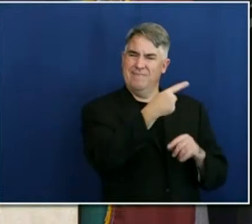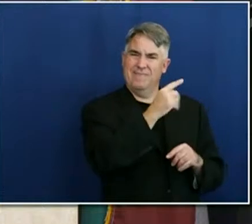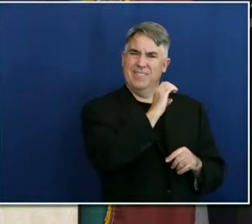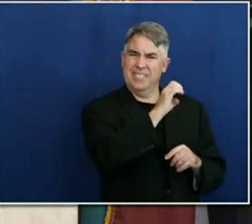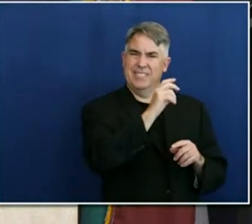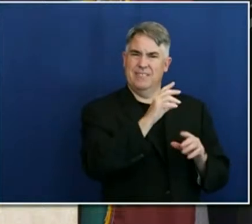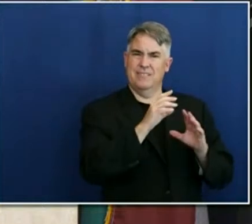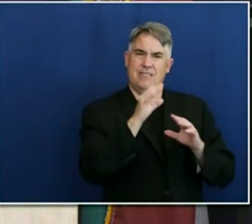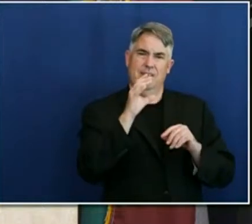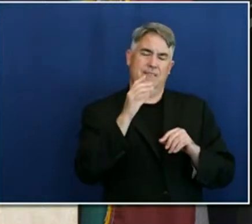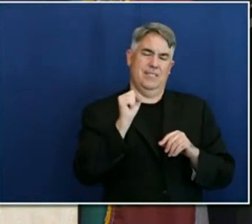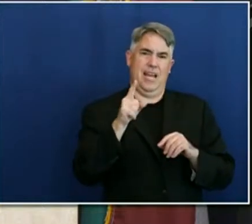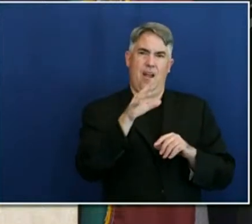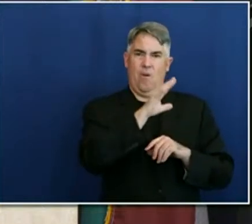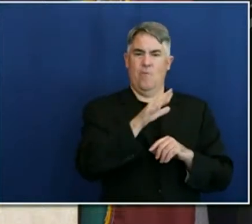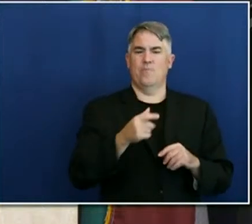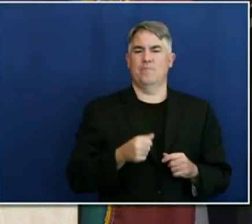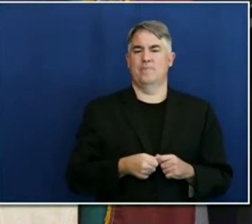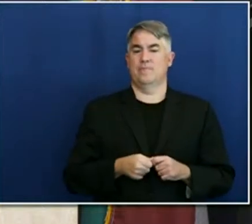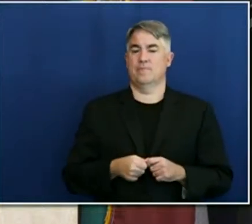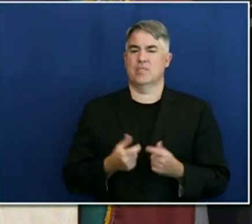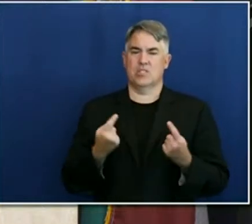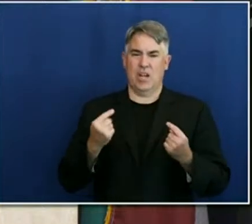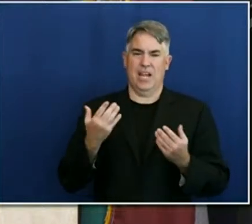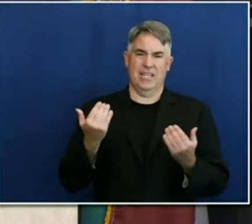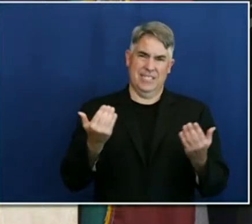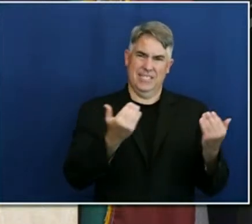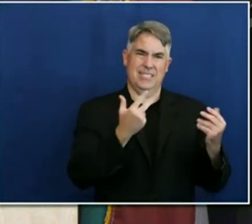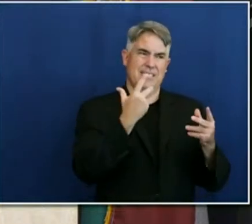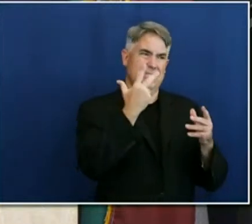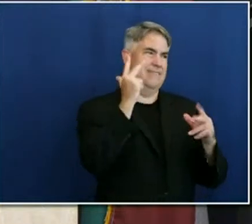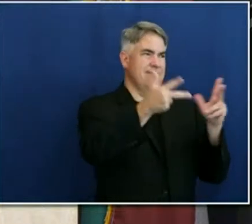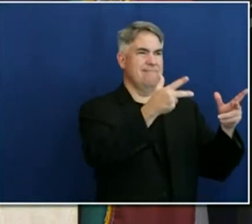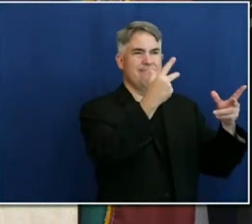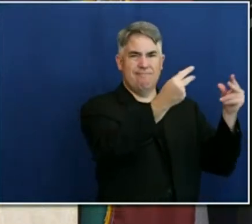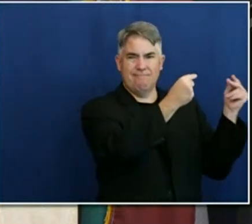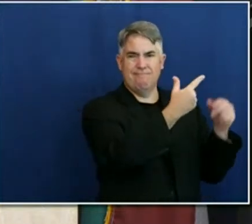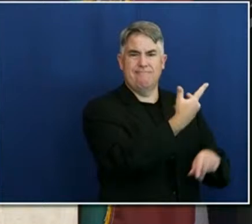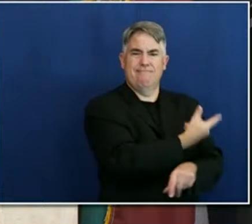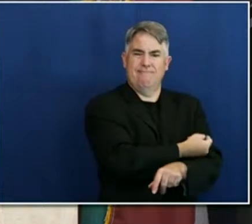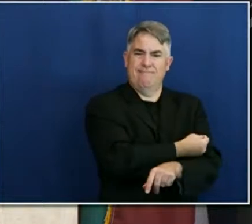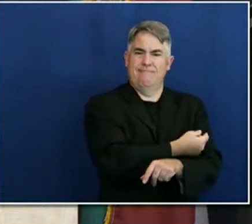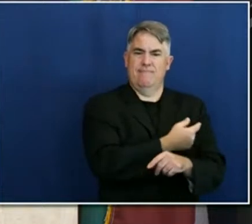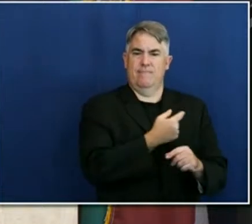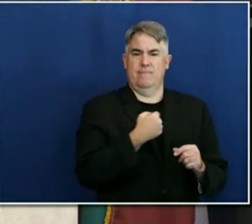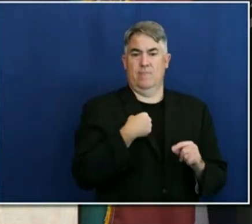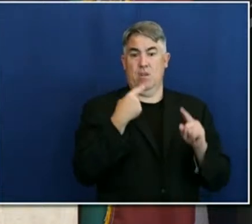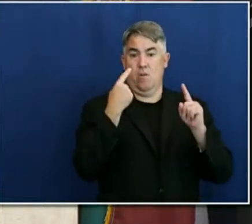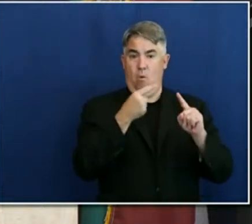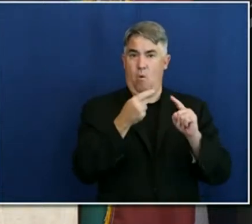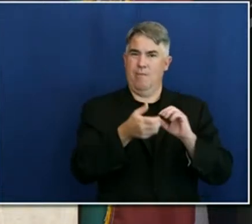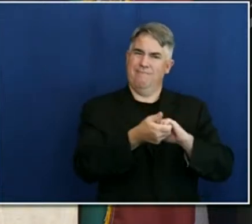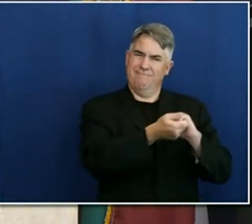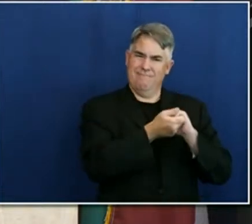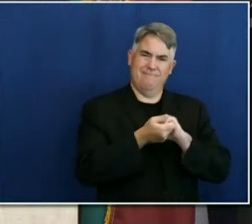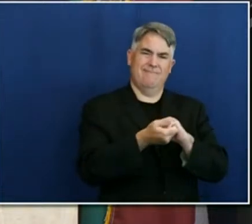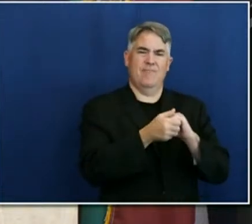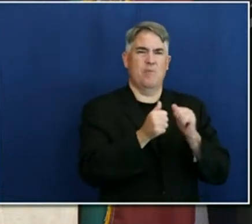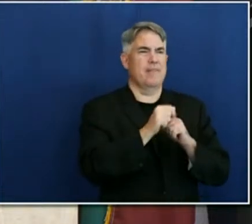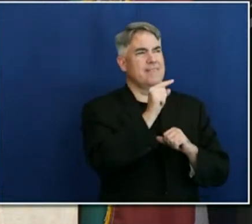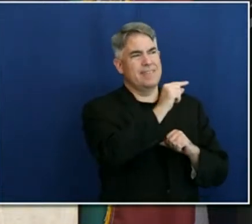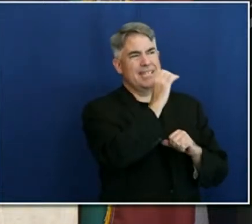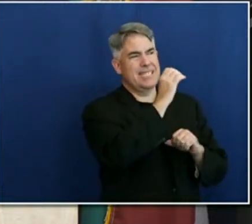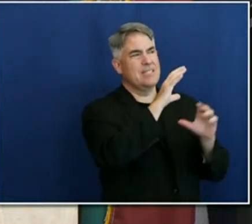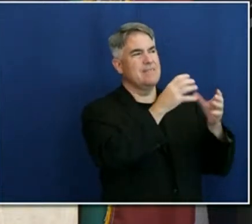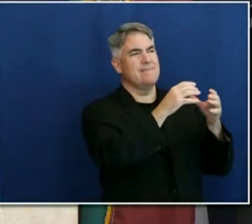there, look at more mobile sites, more opportunities. Hopefully some partnership with some local elected officials out there to help promote the